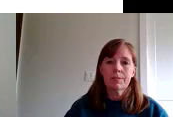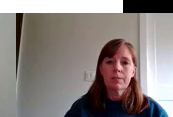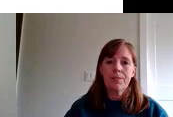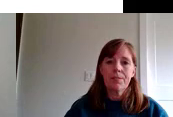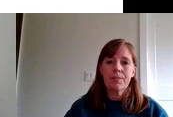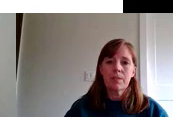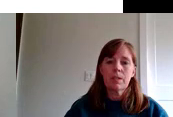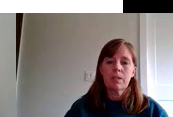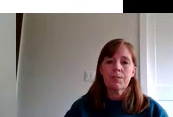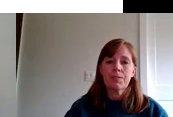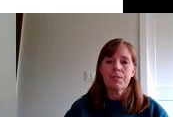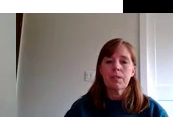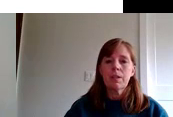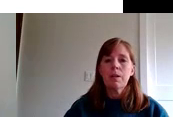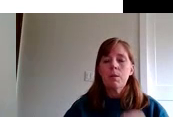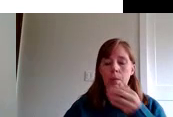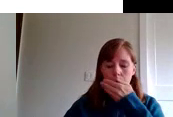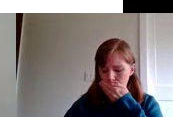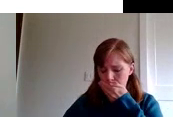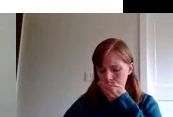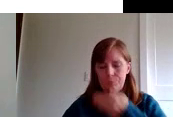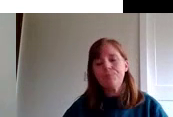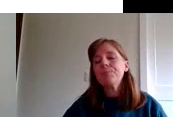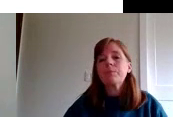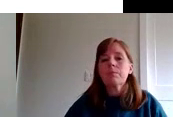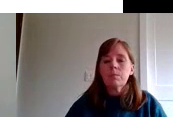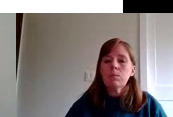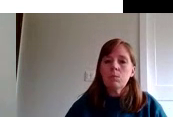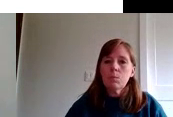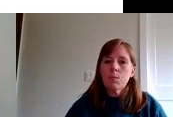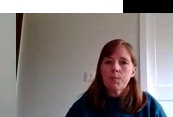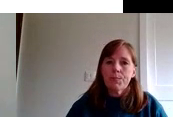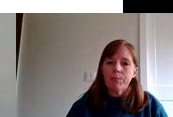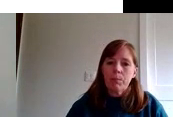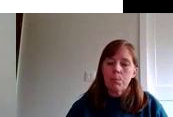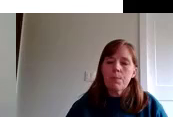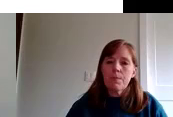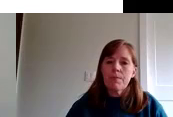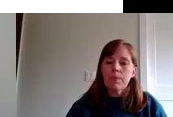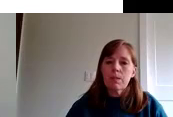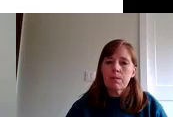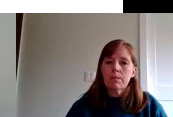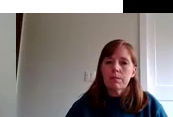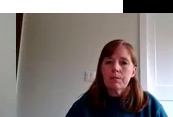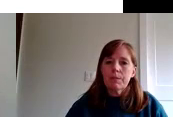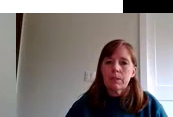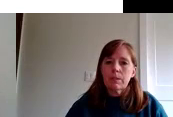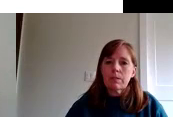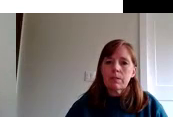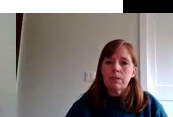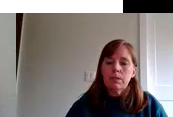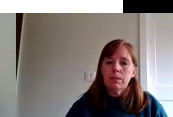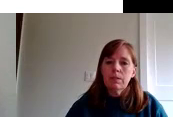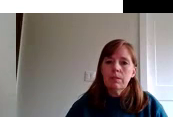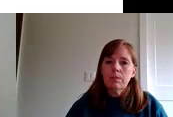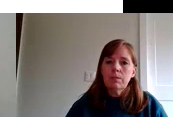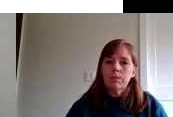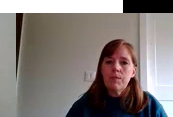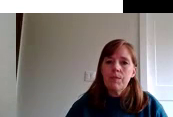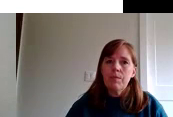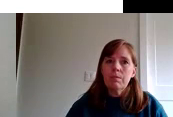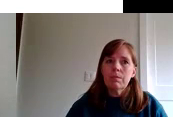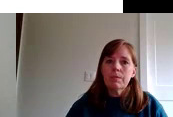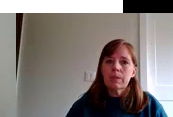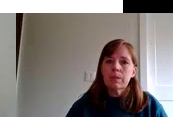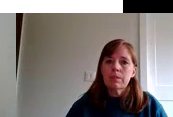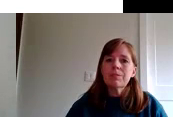Incorporating fun activities, finding routines. I think when we're thinking about homework, it can